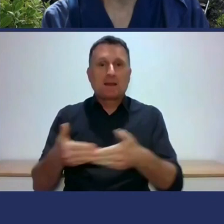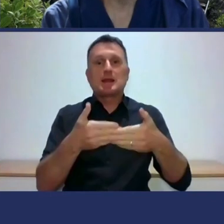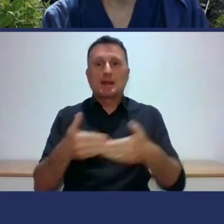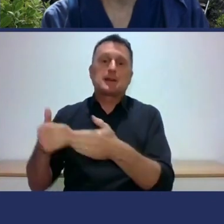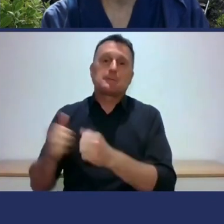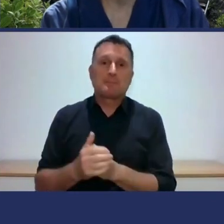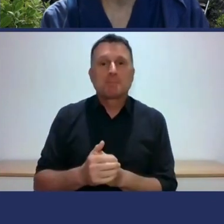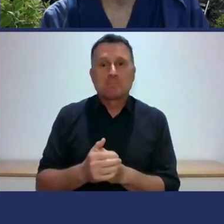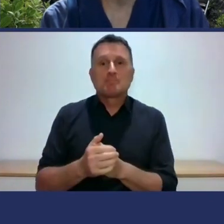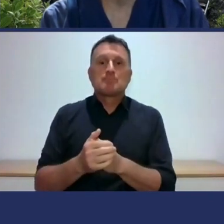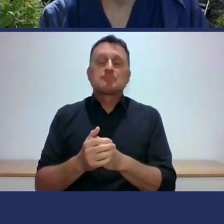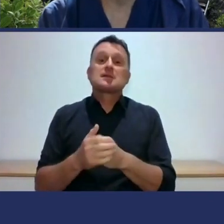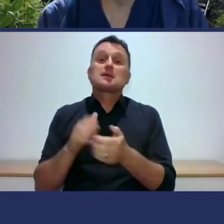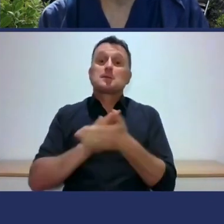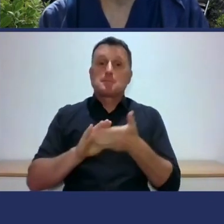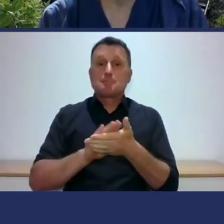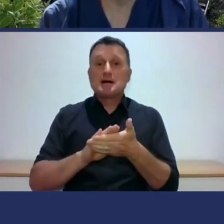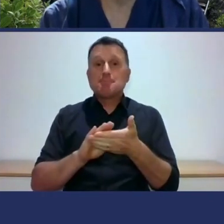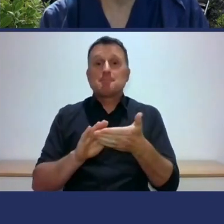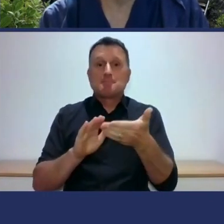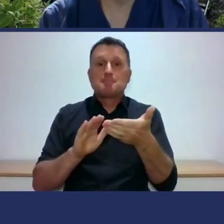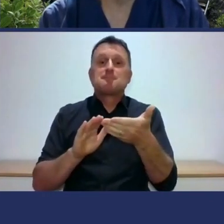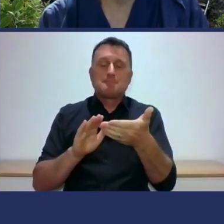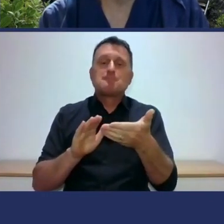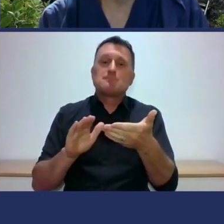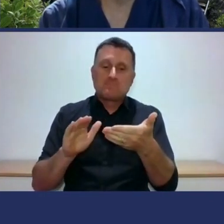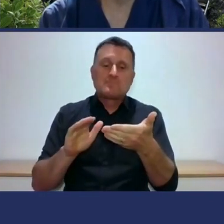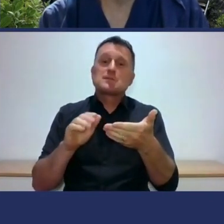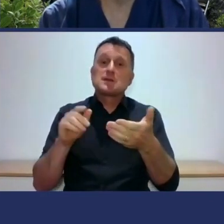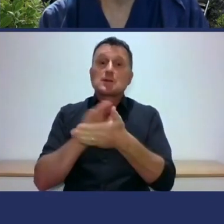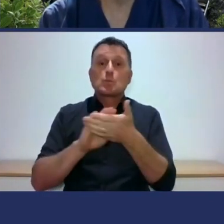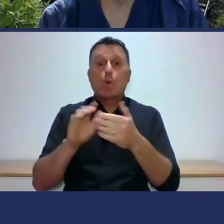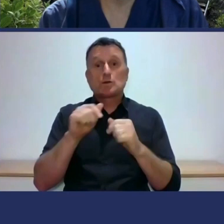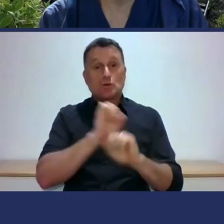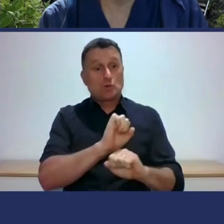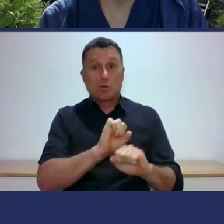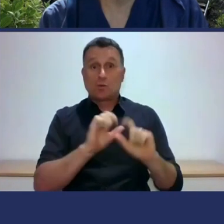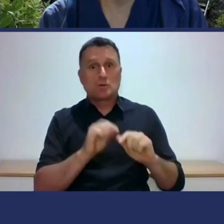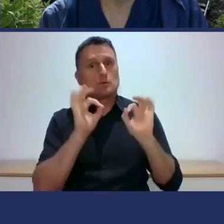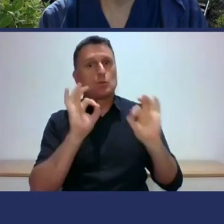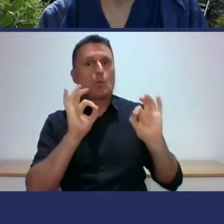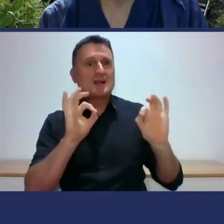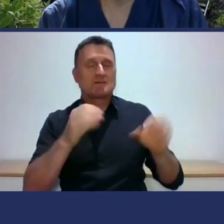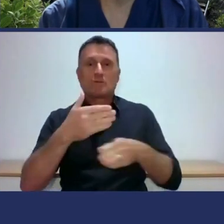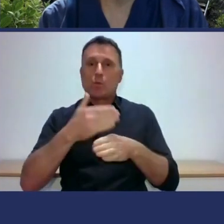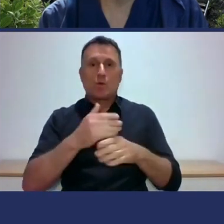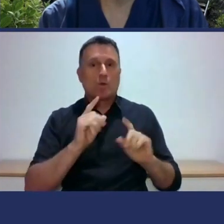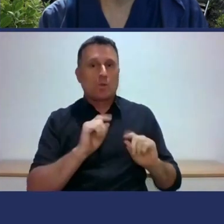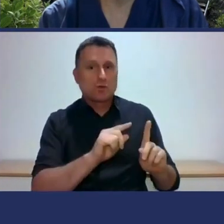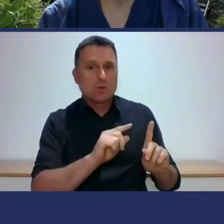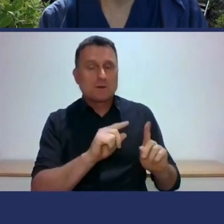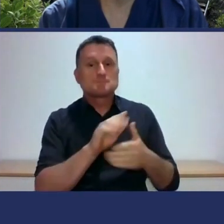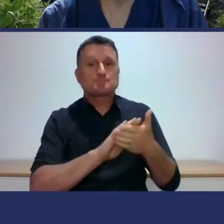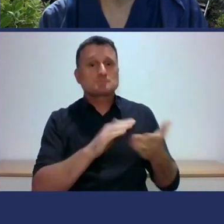Oh, sorry, Kara. I was just going to say, no offence to any of you and the wonderful work you do, but just everything you're describing sounds like, you